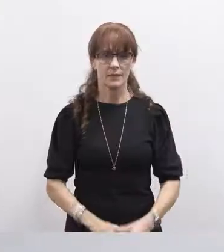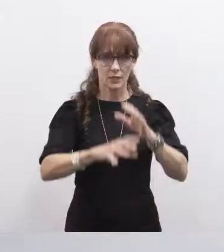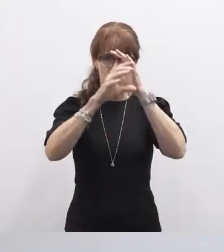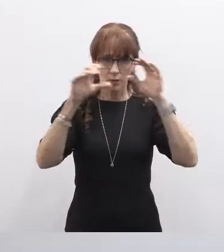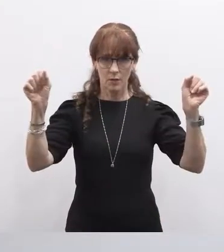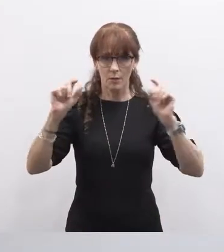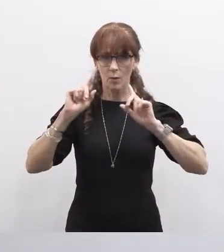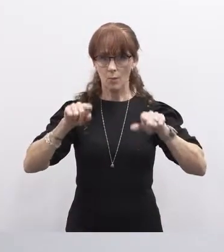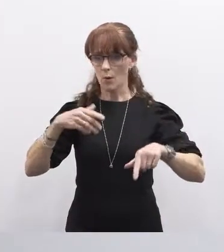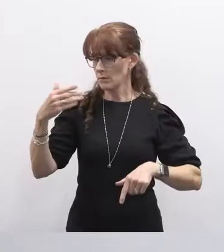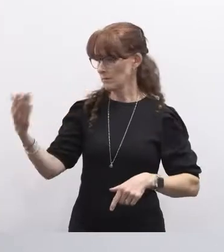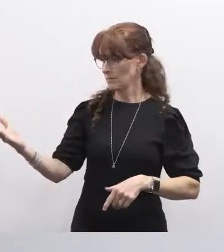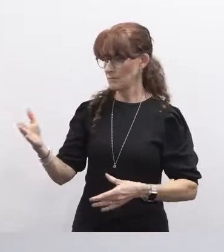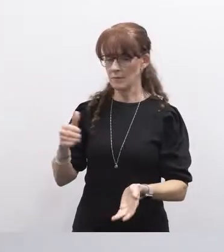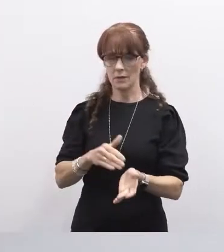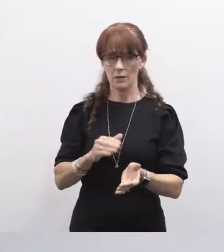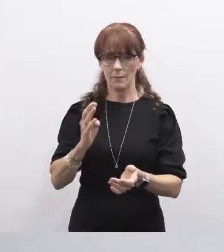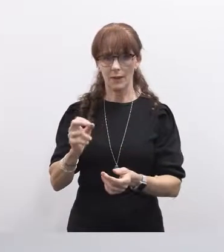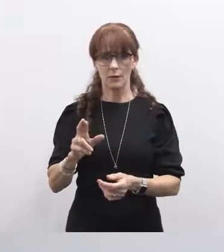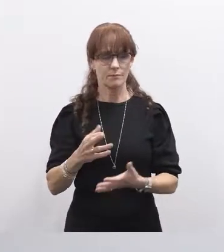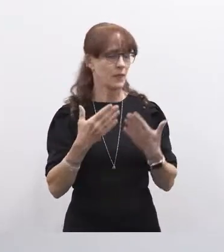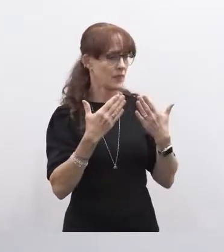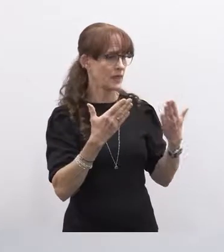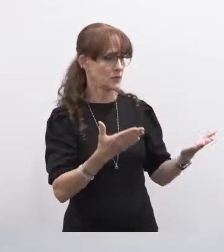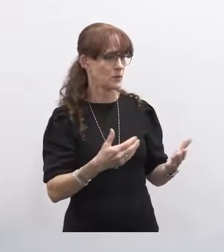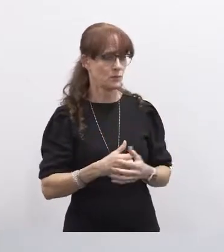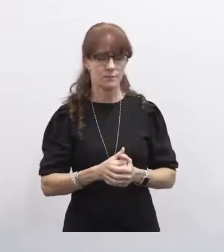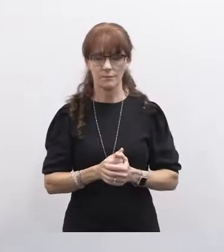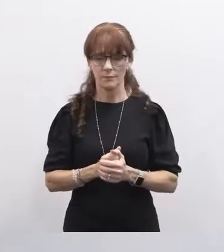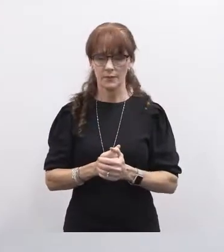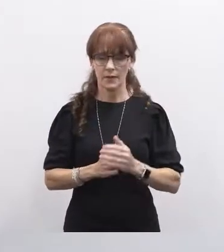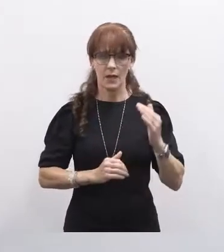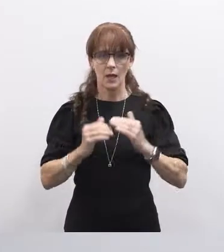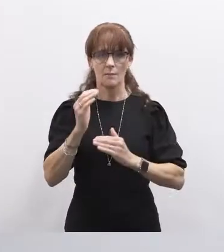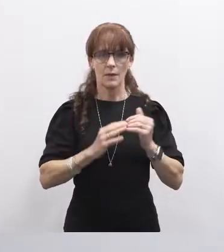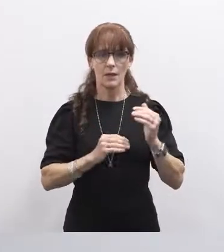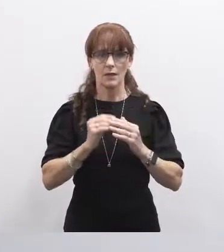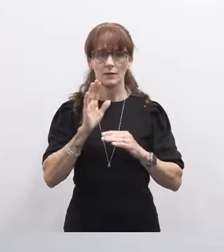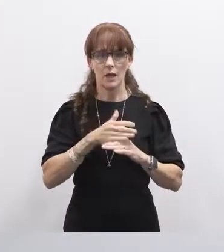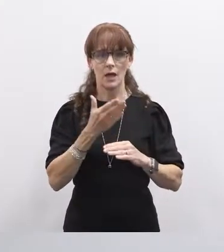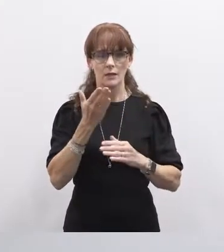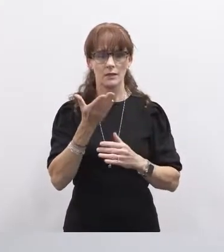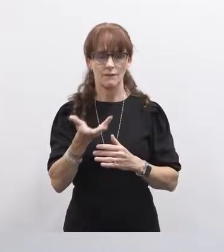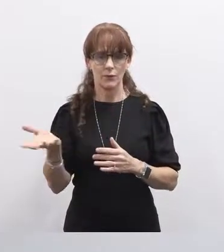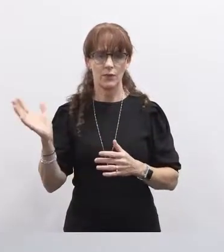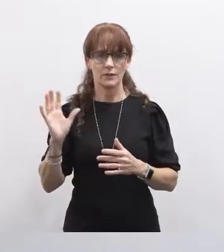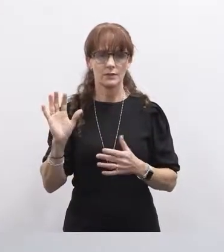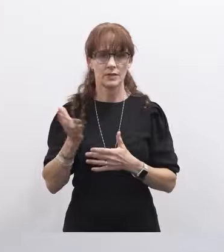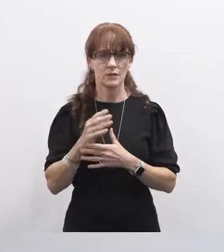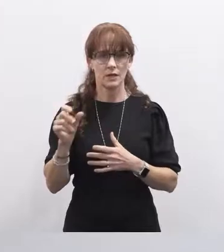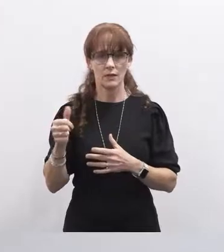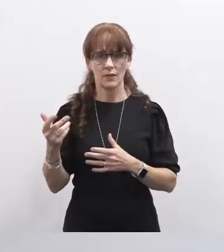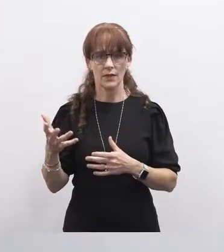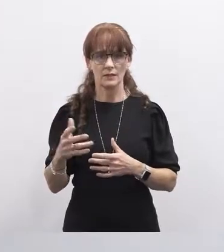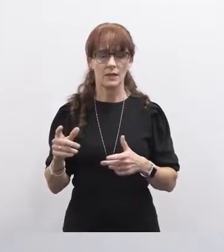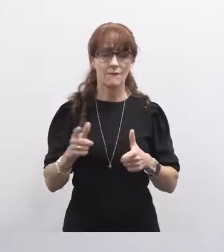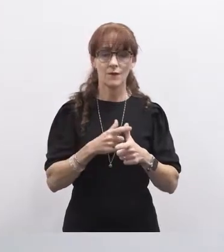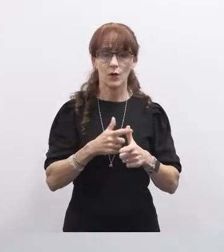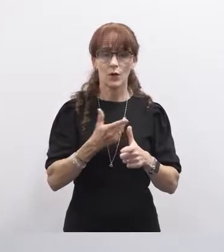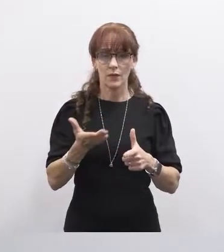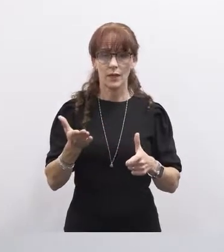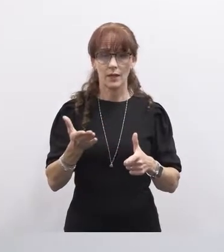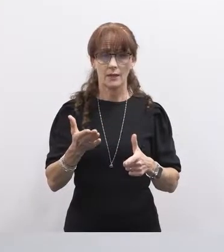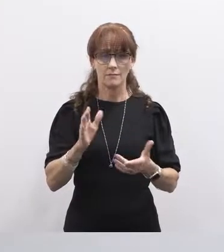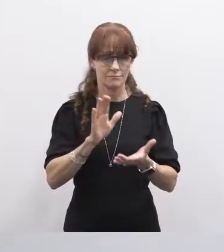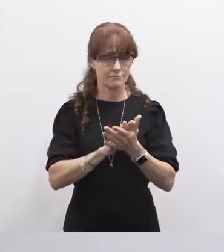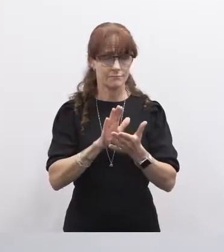Superintendent report. Dr. Baker. Thank you. I'm going to just build on a few things that have been shared and then share a few other things. So the first thing I want to do is